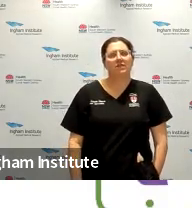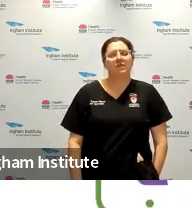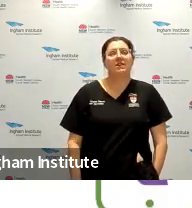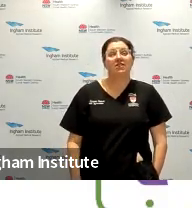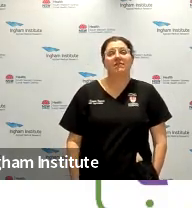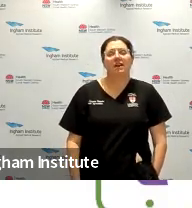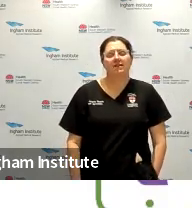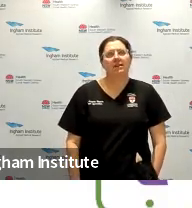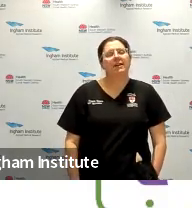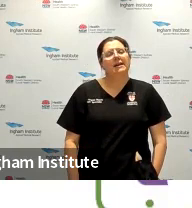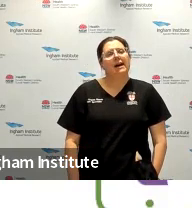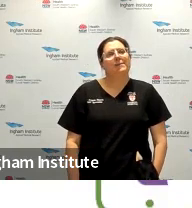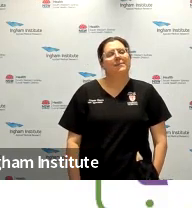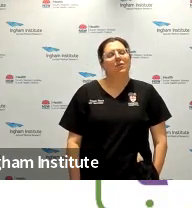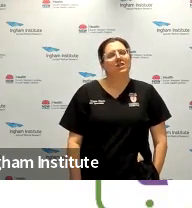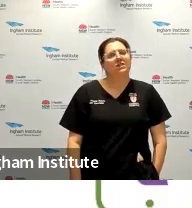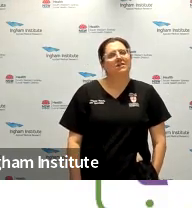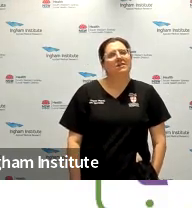earlier, which is the clinician factor.